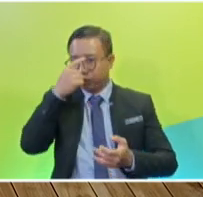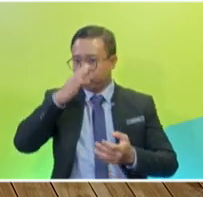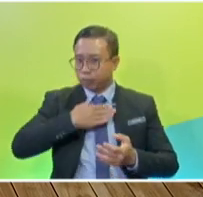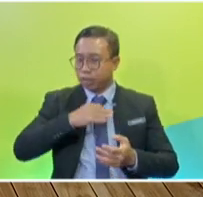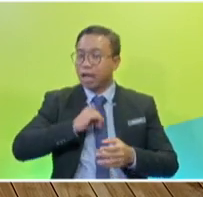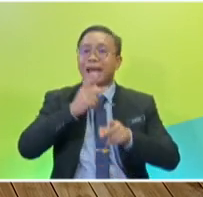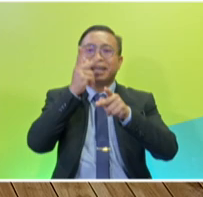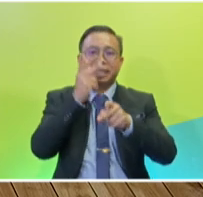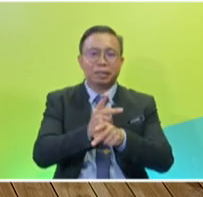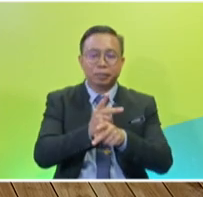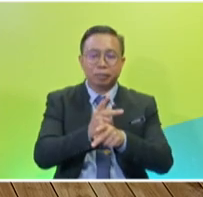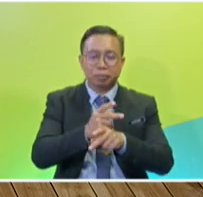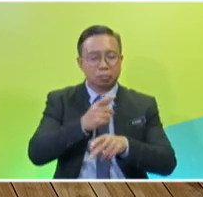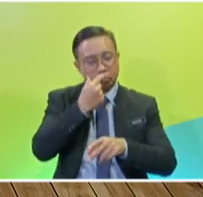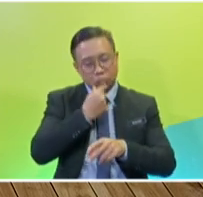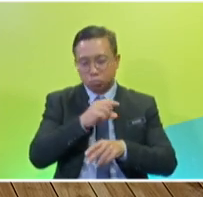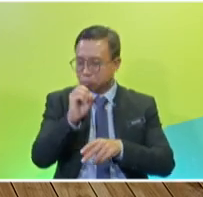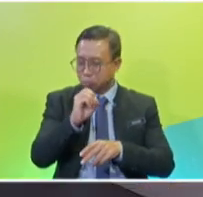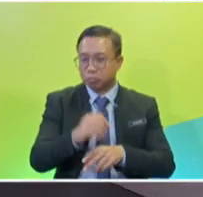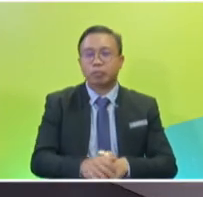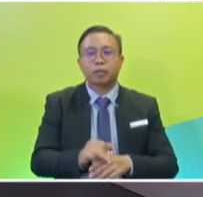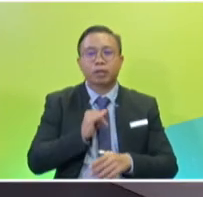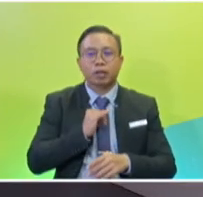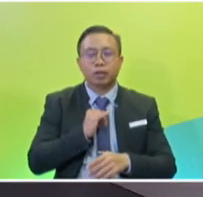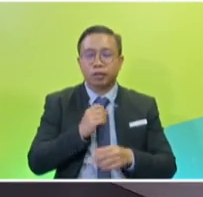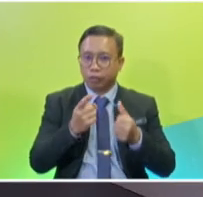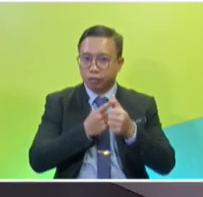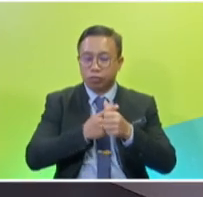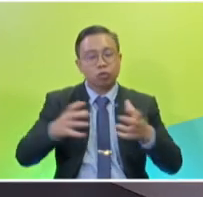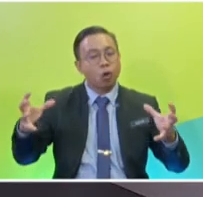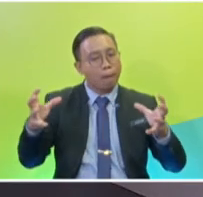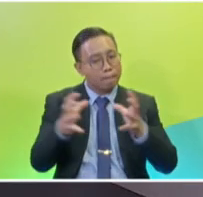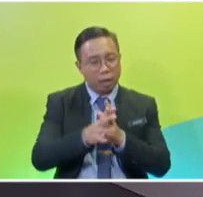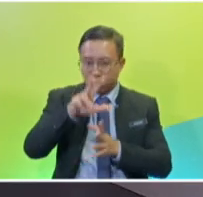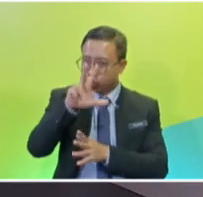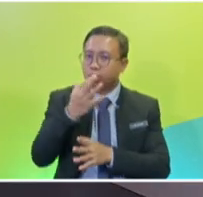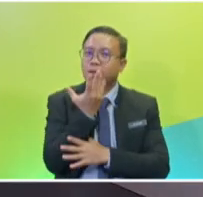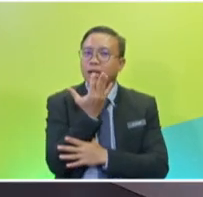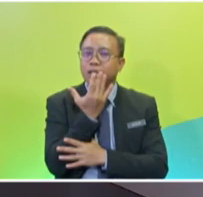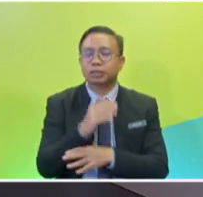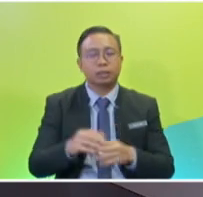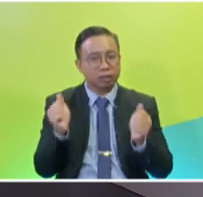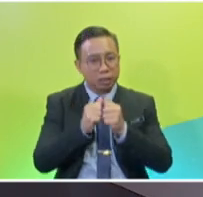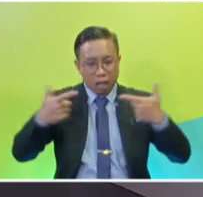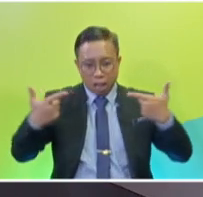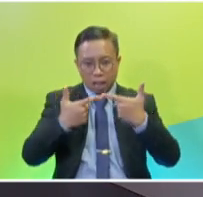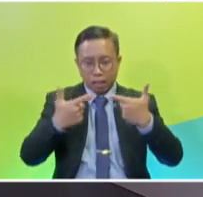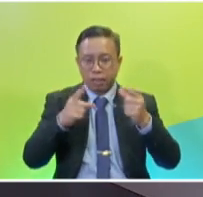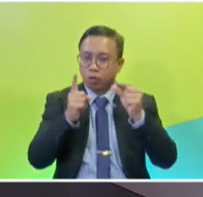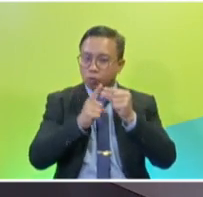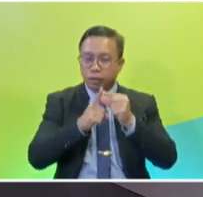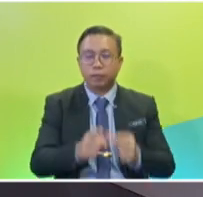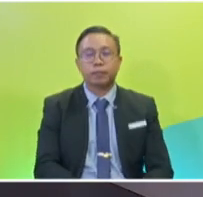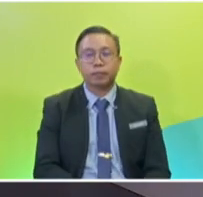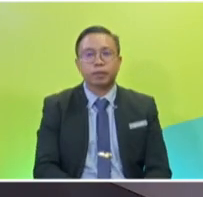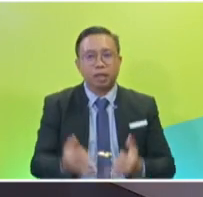myself less frustrated. So that is how you write your first sentence by combining all the three colors with your linking word. Okay? Now,